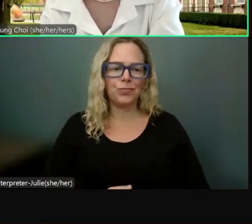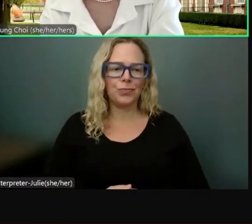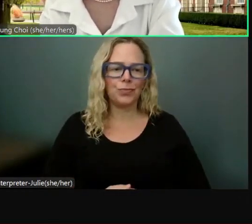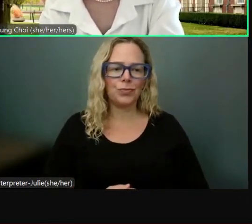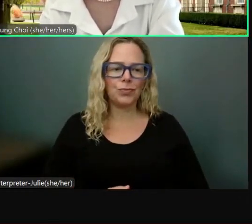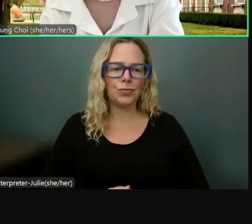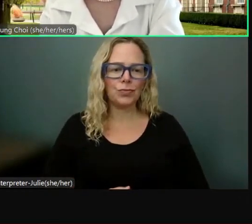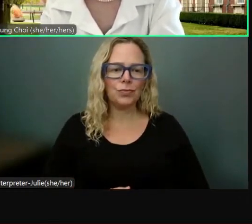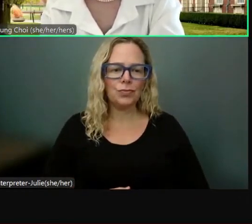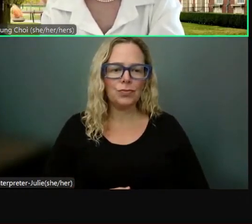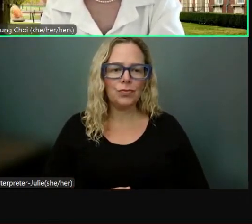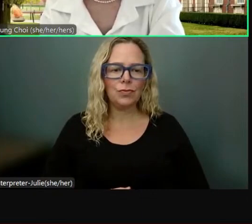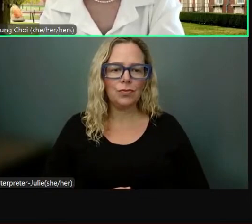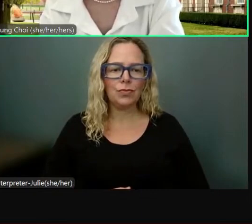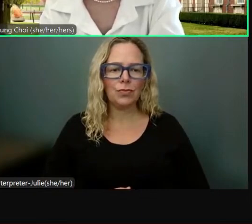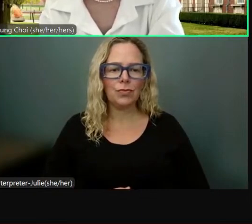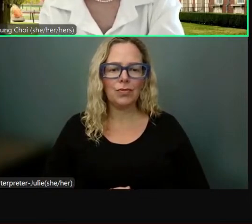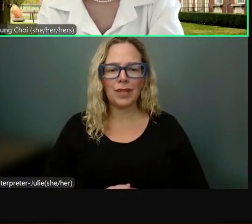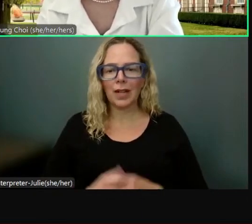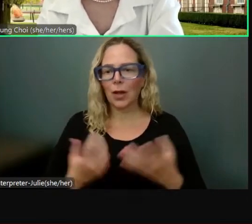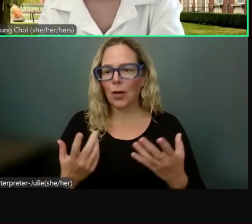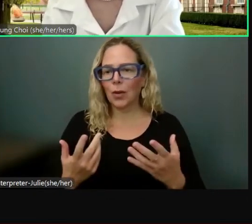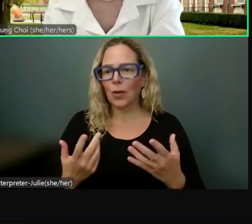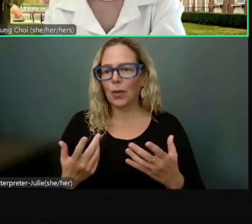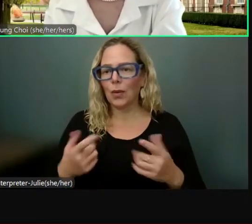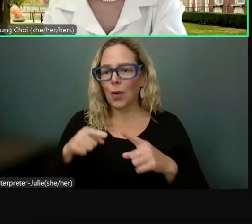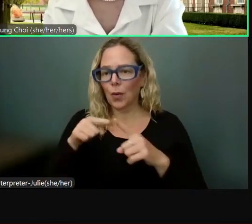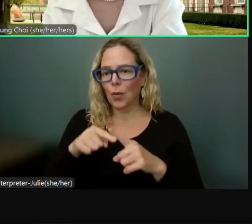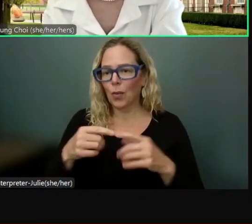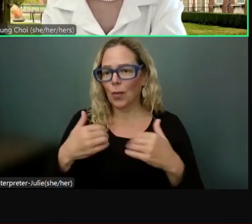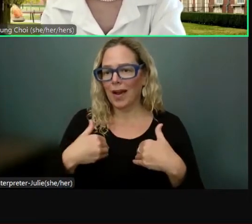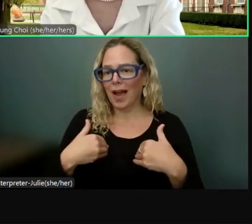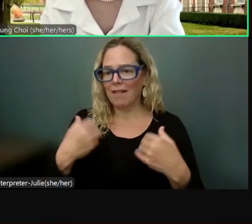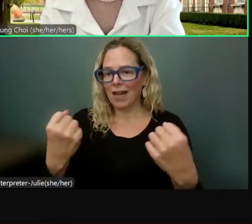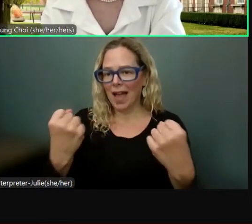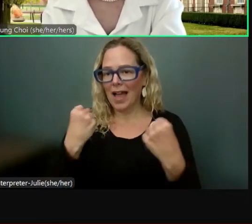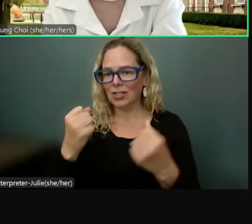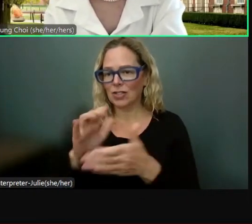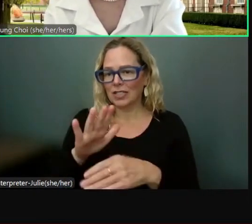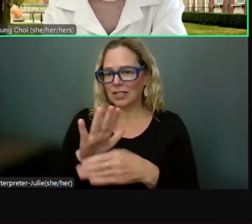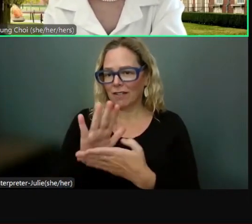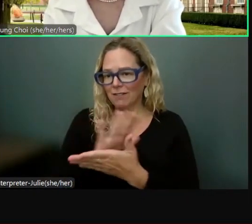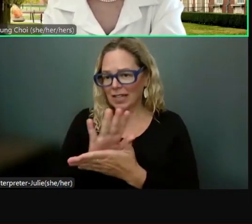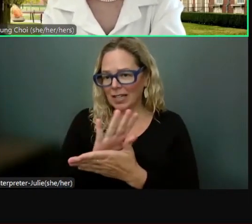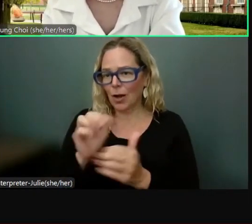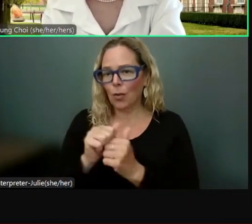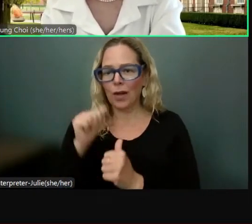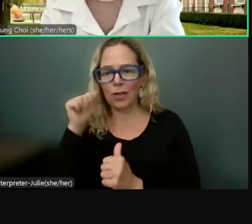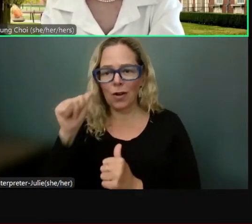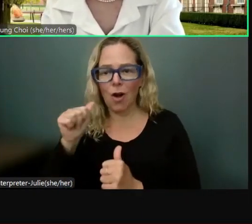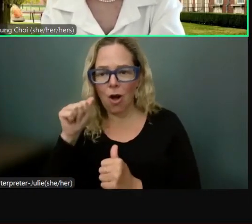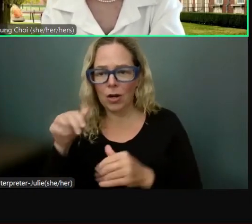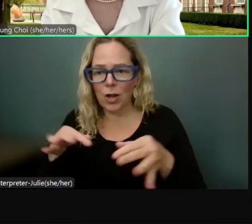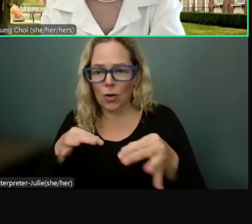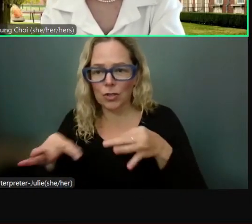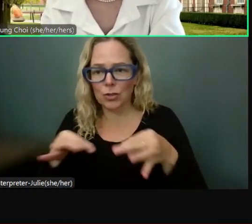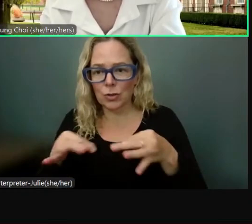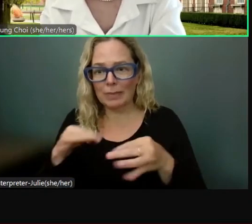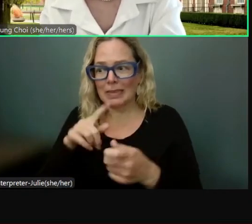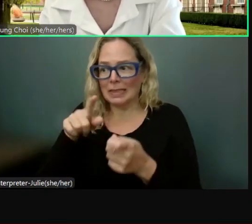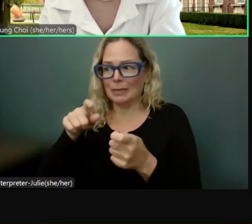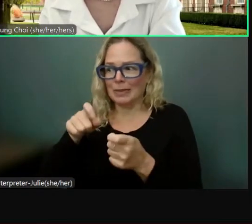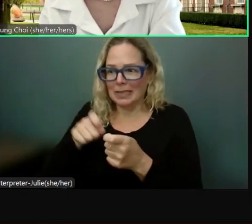of narrated exercise videos with audio descriptions designed specifically for blind and low vision